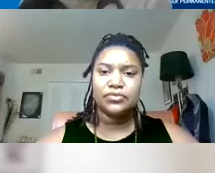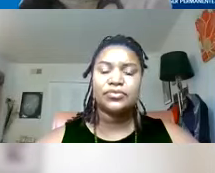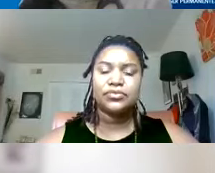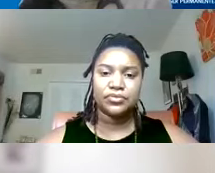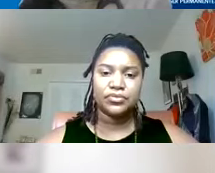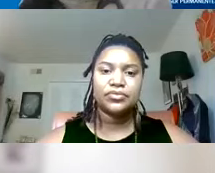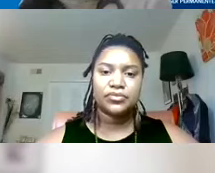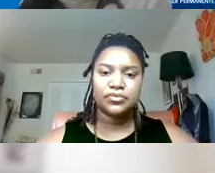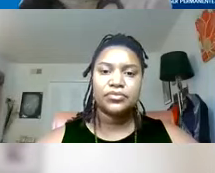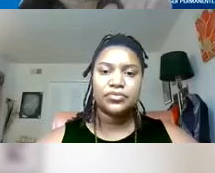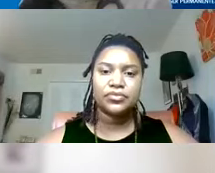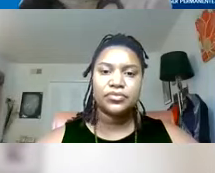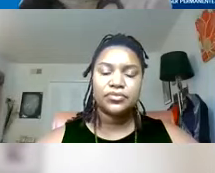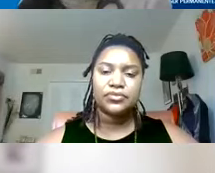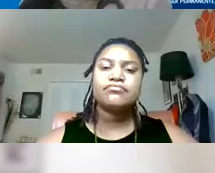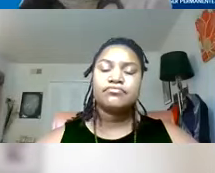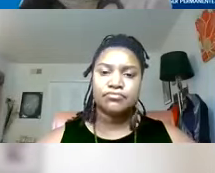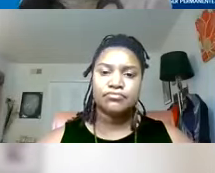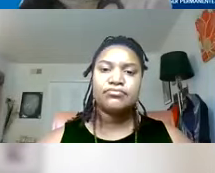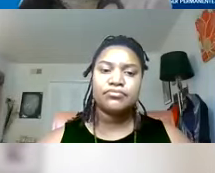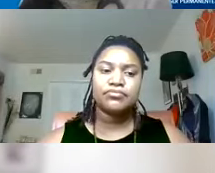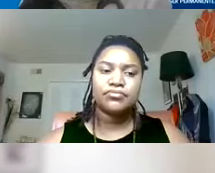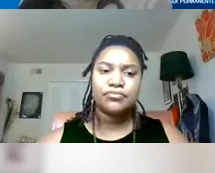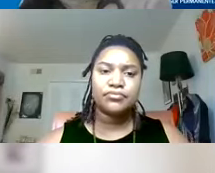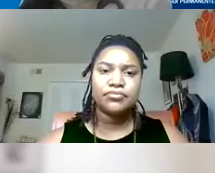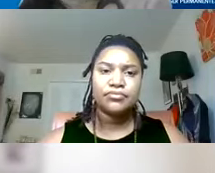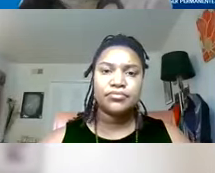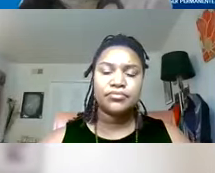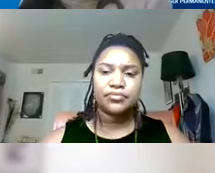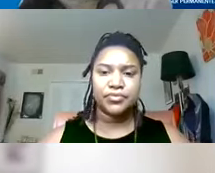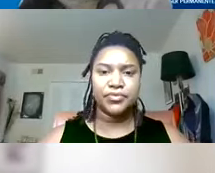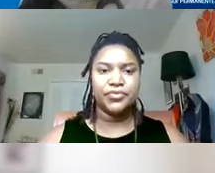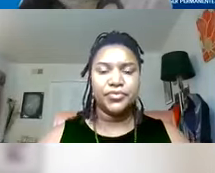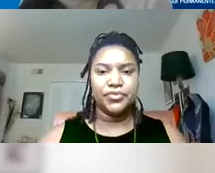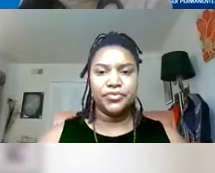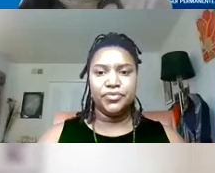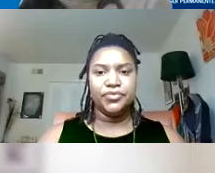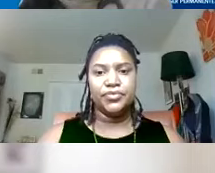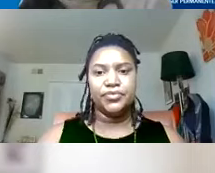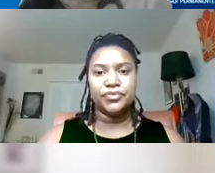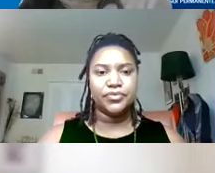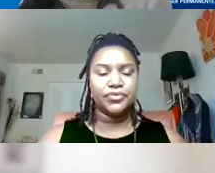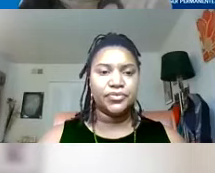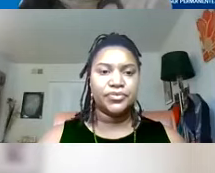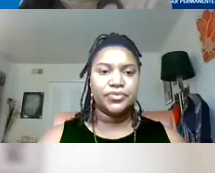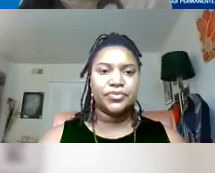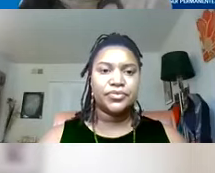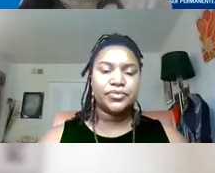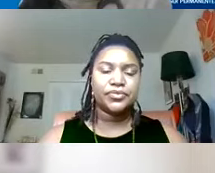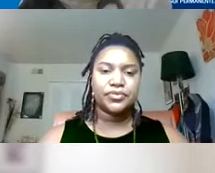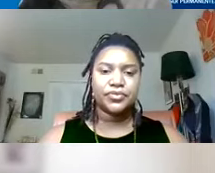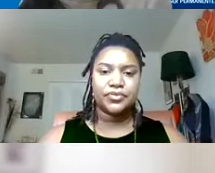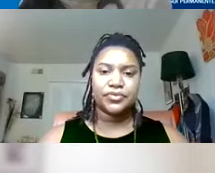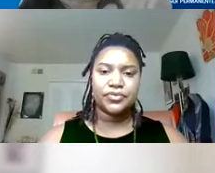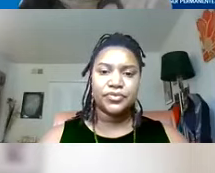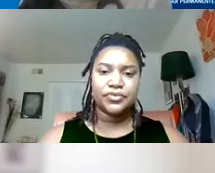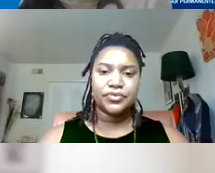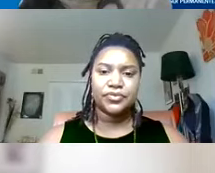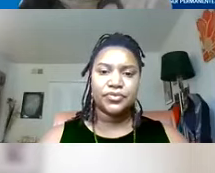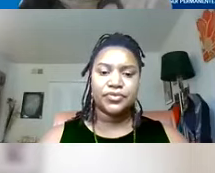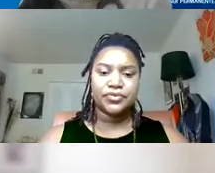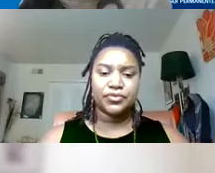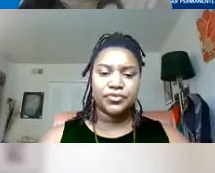is representation, right? So for the first time, probably, or more so than in the past for sure, Black people were definitely